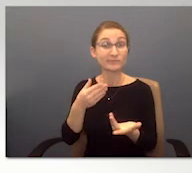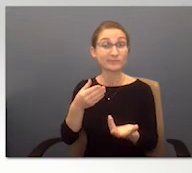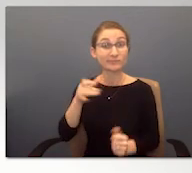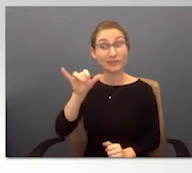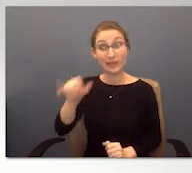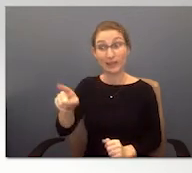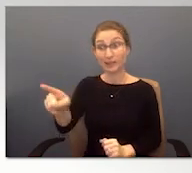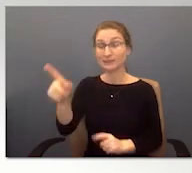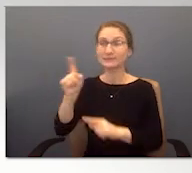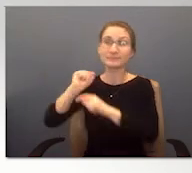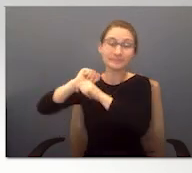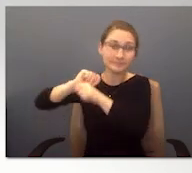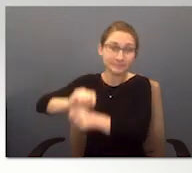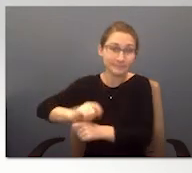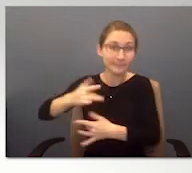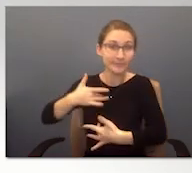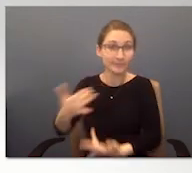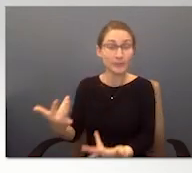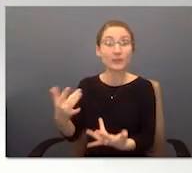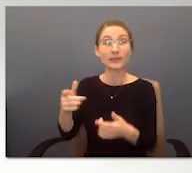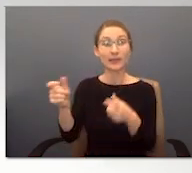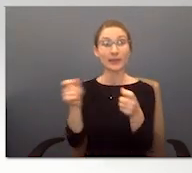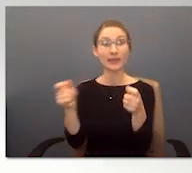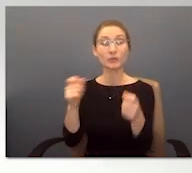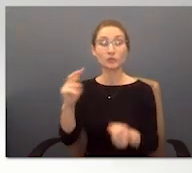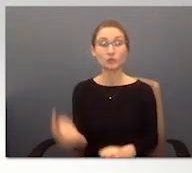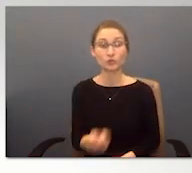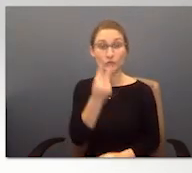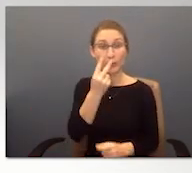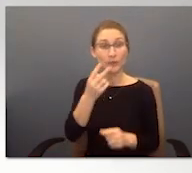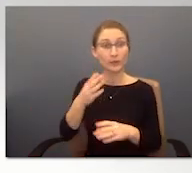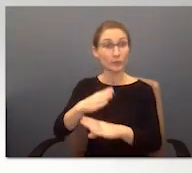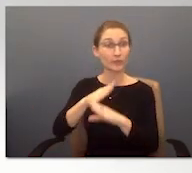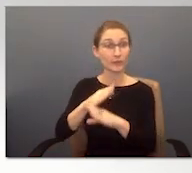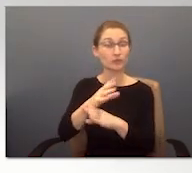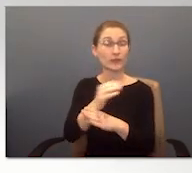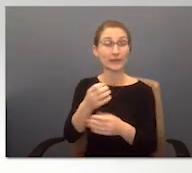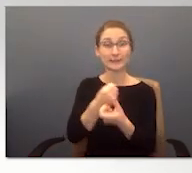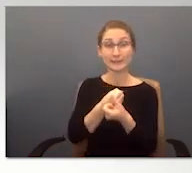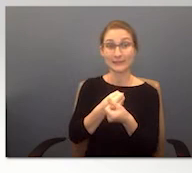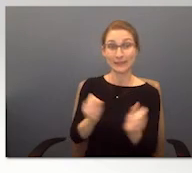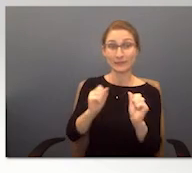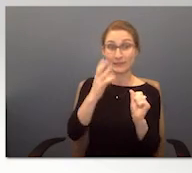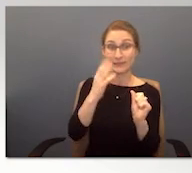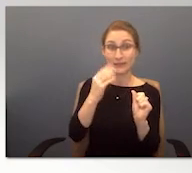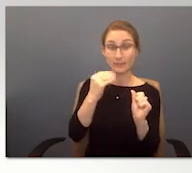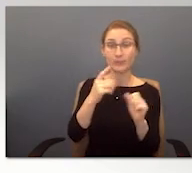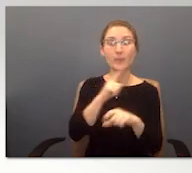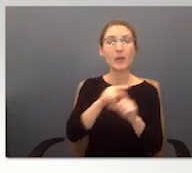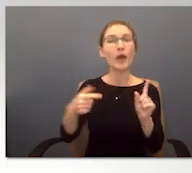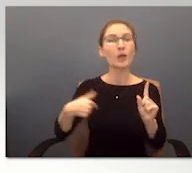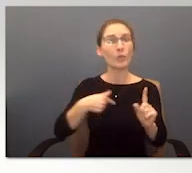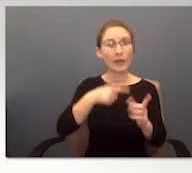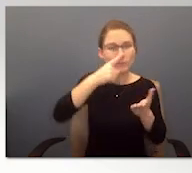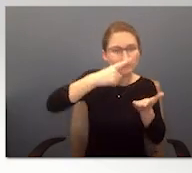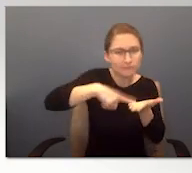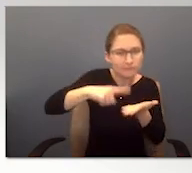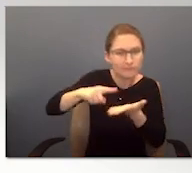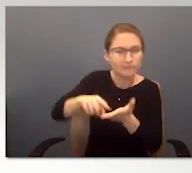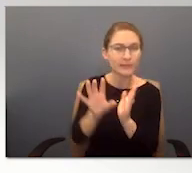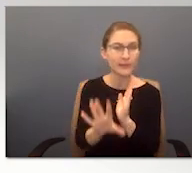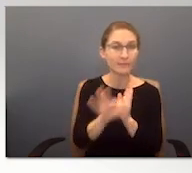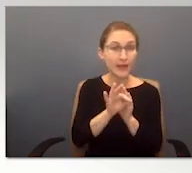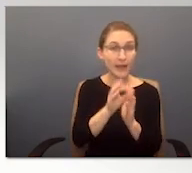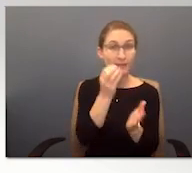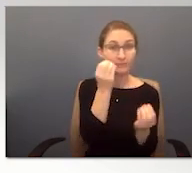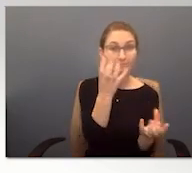the one that traditionally has handled drowning prevention and safe sleep, but we have the CATER review. We have the data.